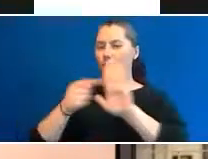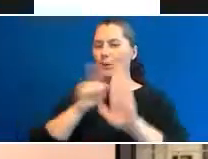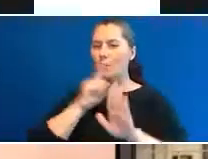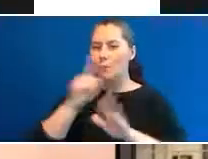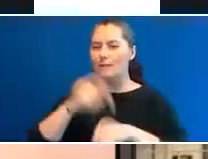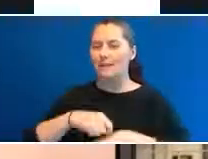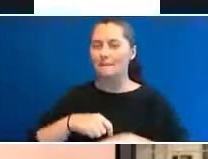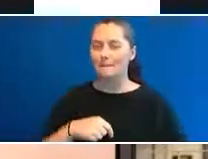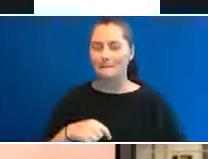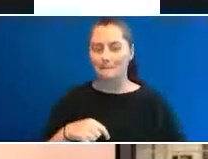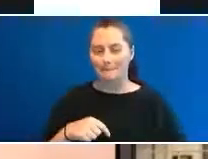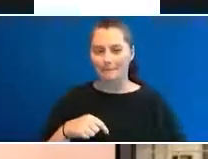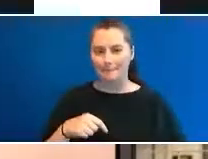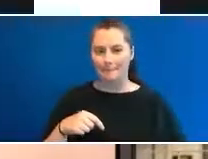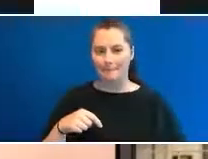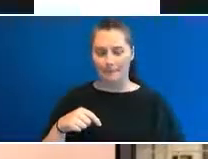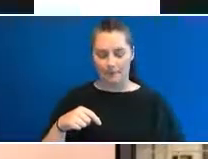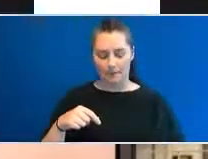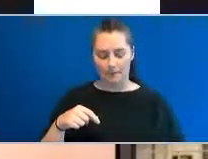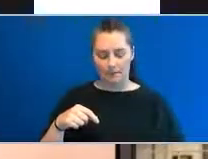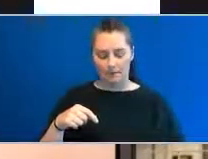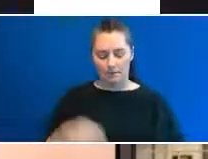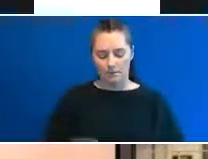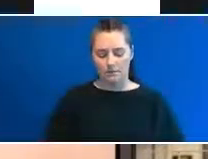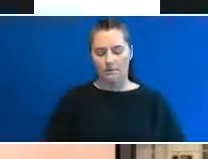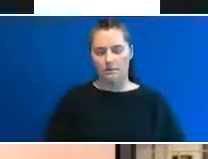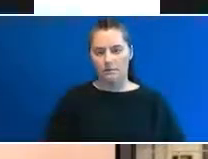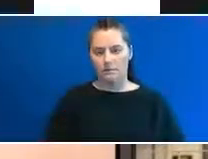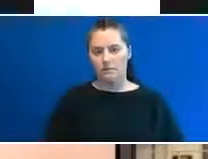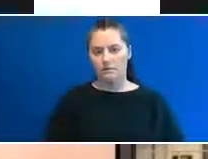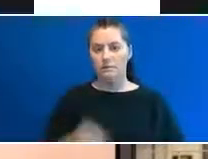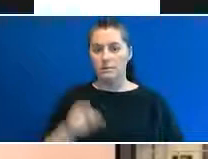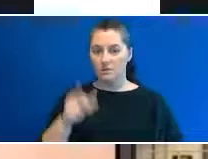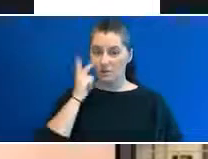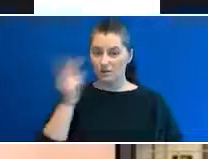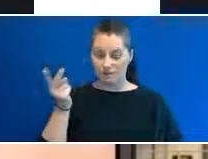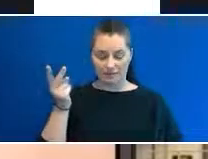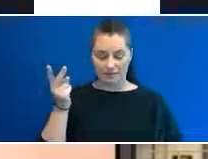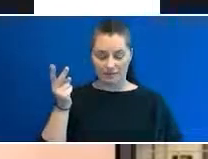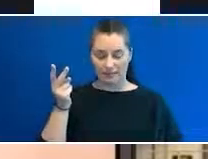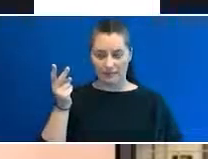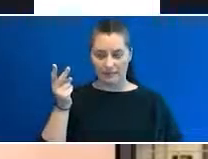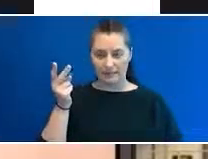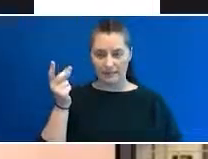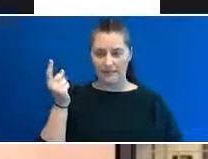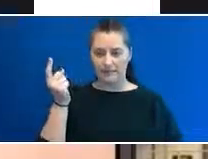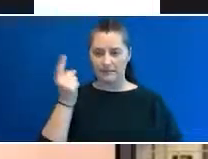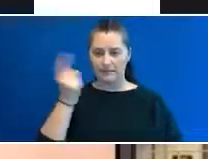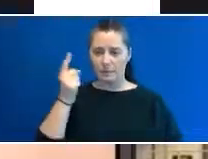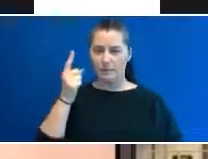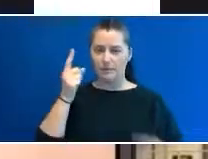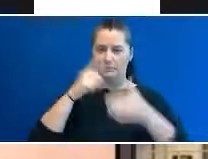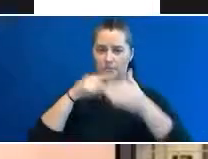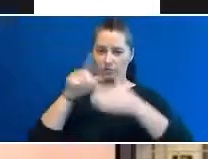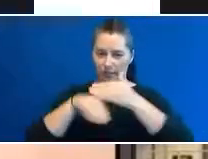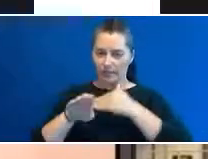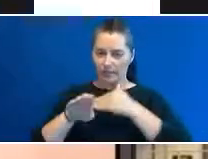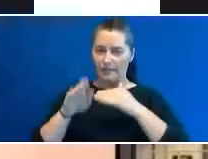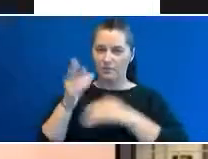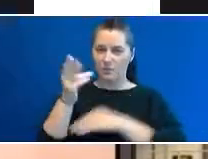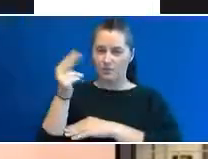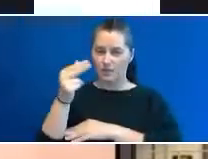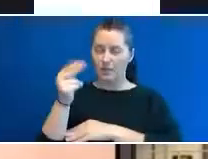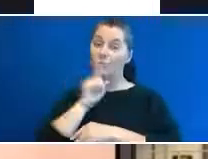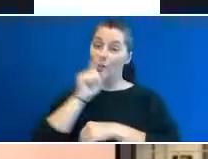over here, the example we'll show is someone checking into the hotel. They swipe their card. In real time, this